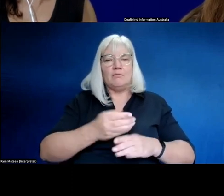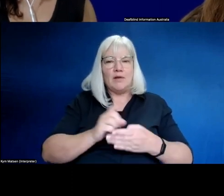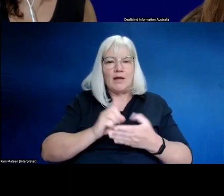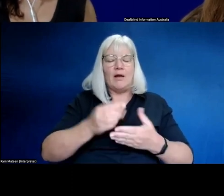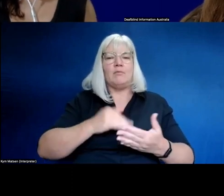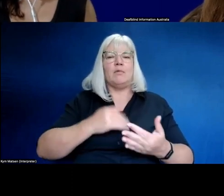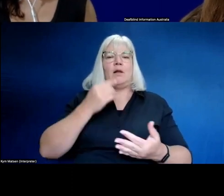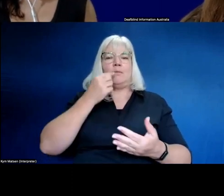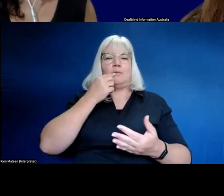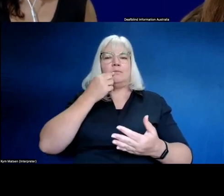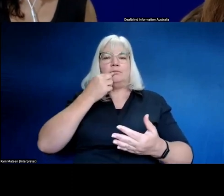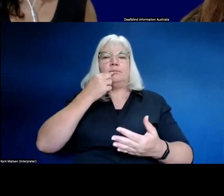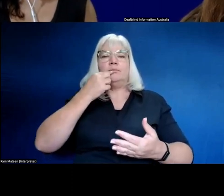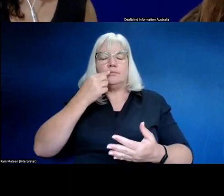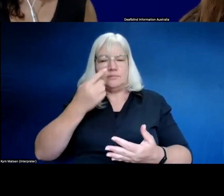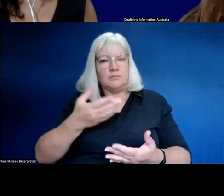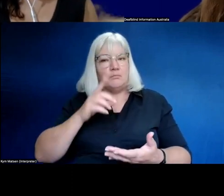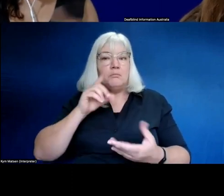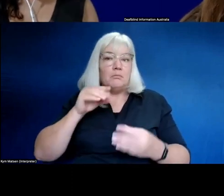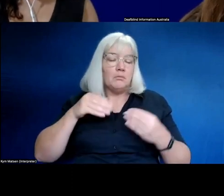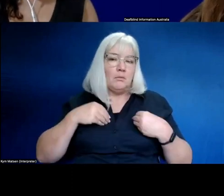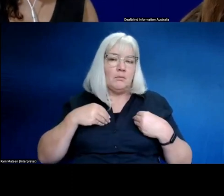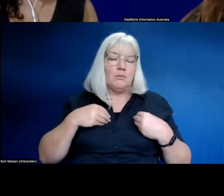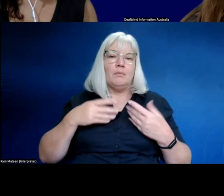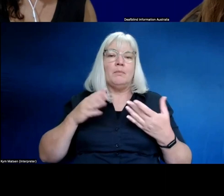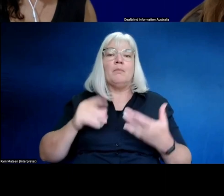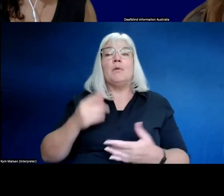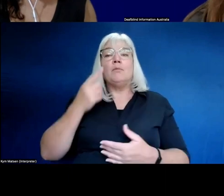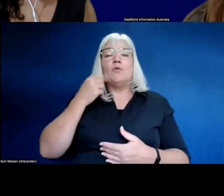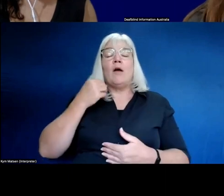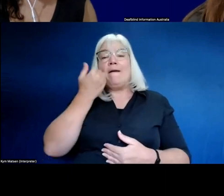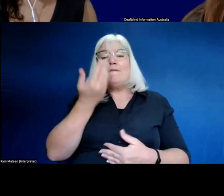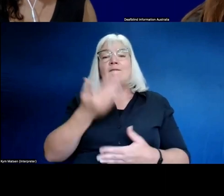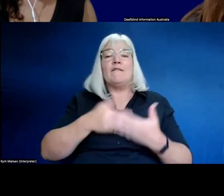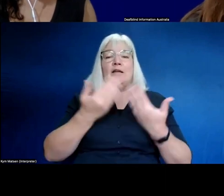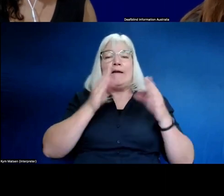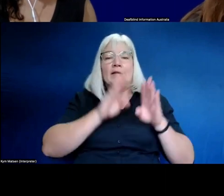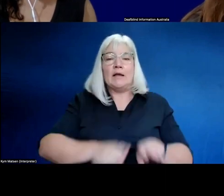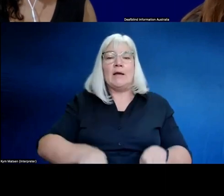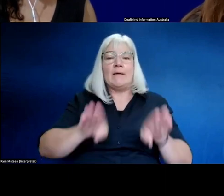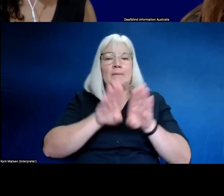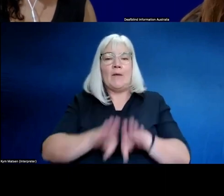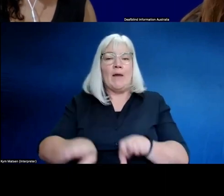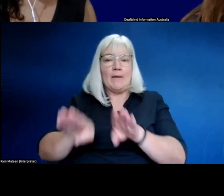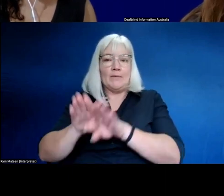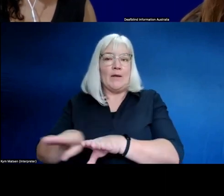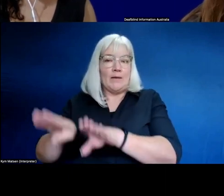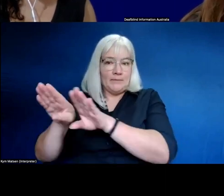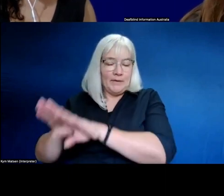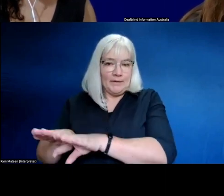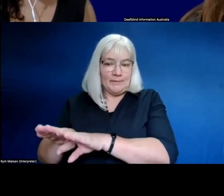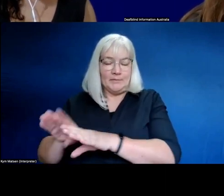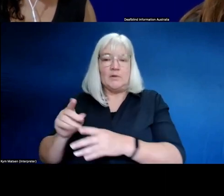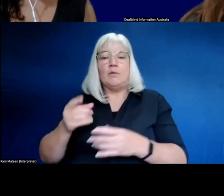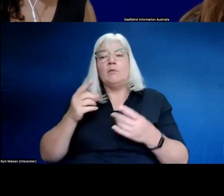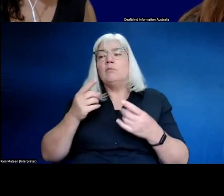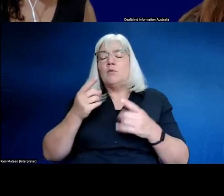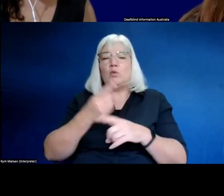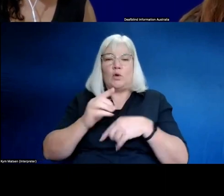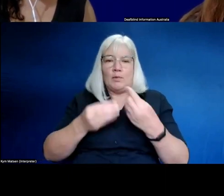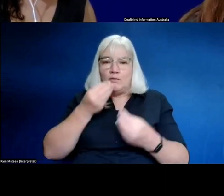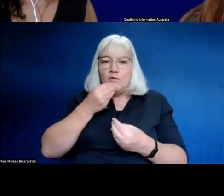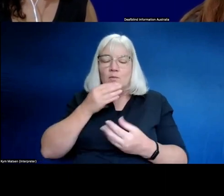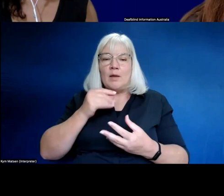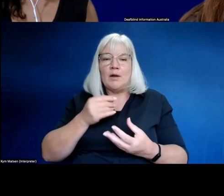We'll do, when it comes to introducing food, we'll do steps with food such as interacting with food, smelling food,